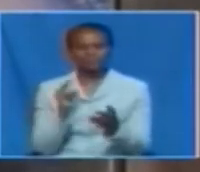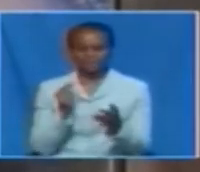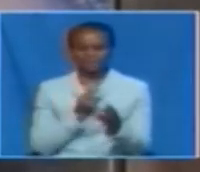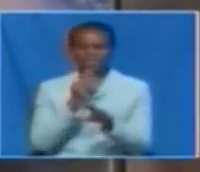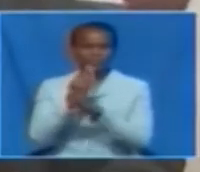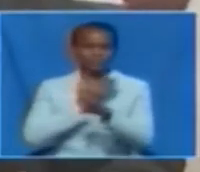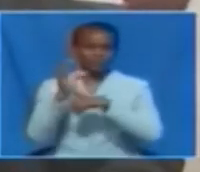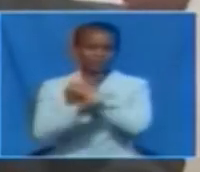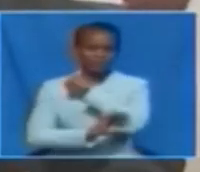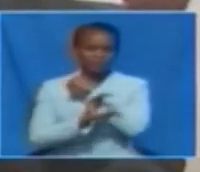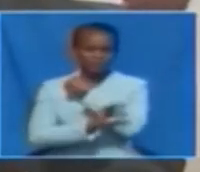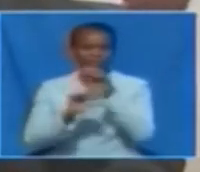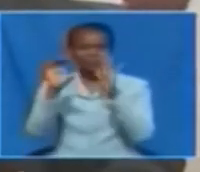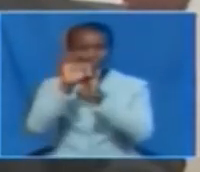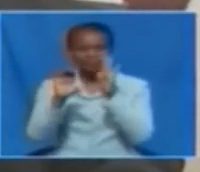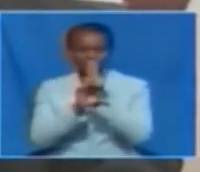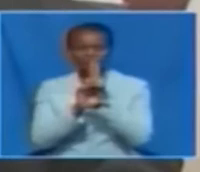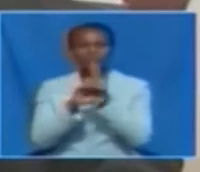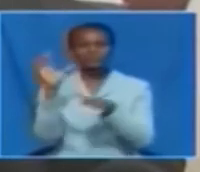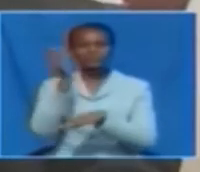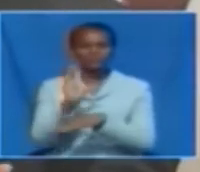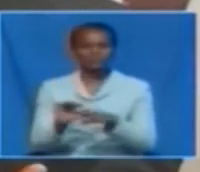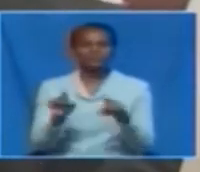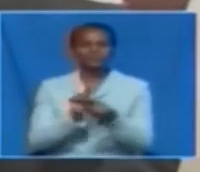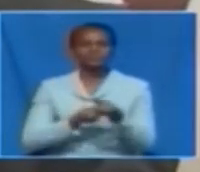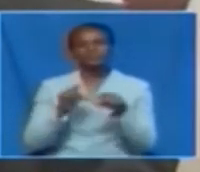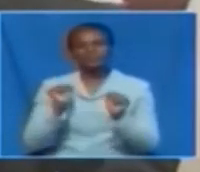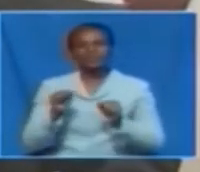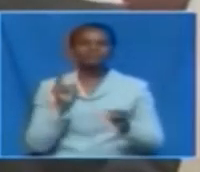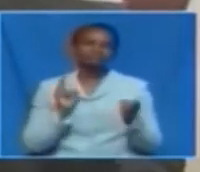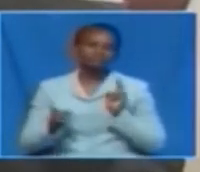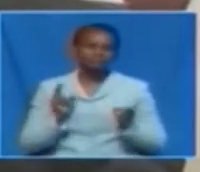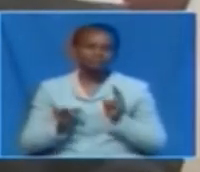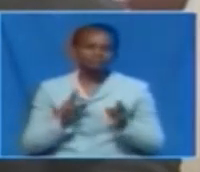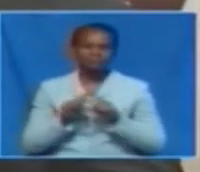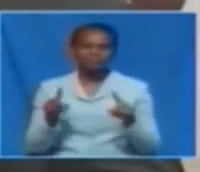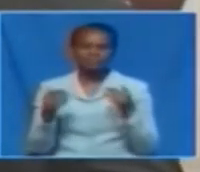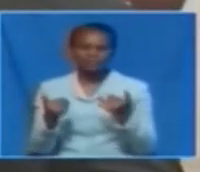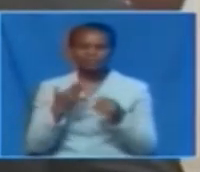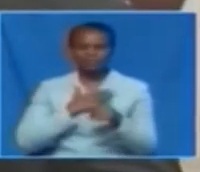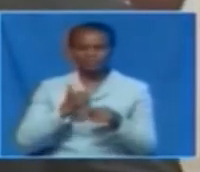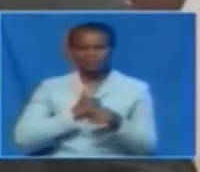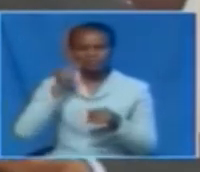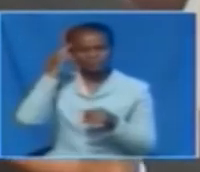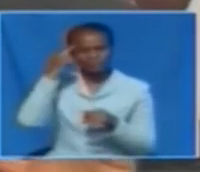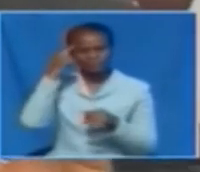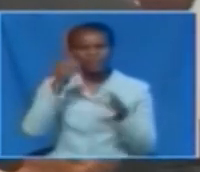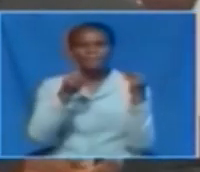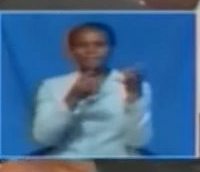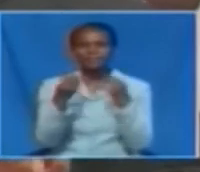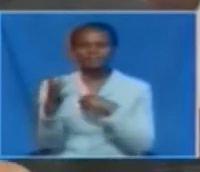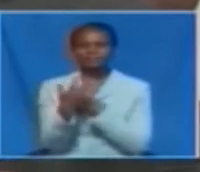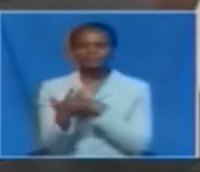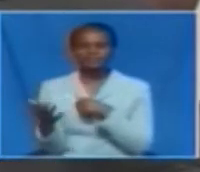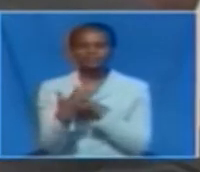a country with a constitution like this. And you can rush anything you want, but I think, to me, there are many forces at